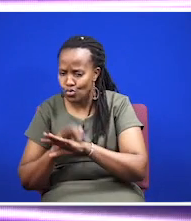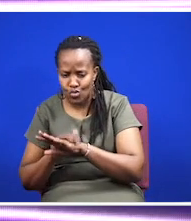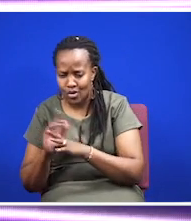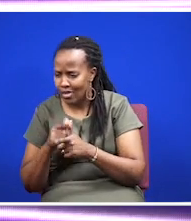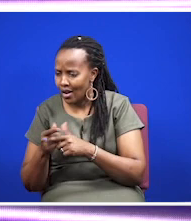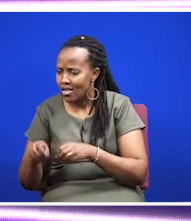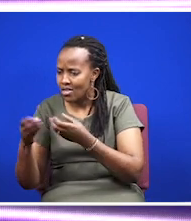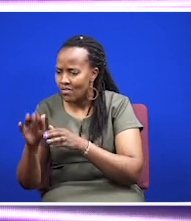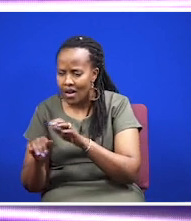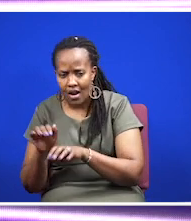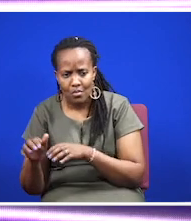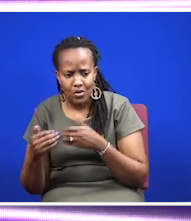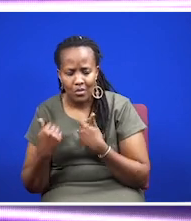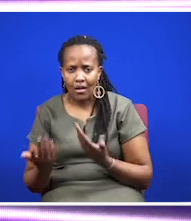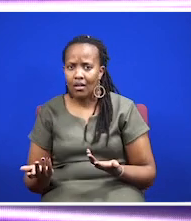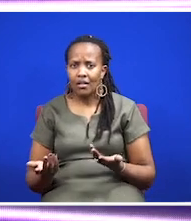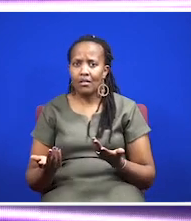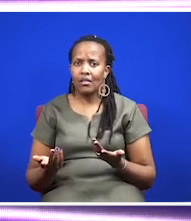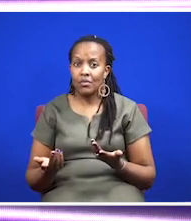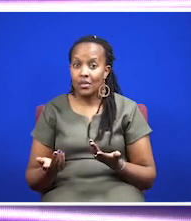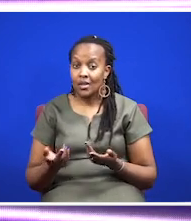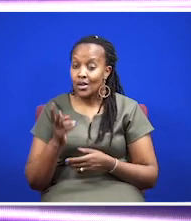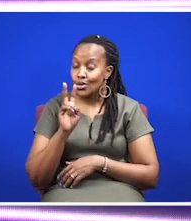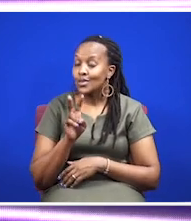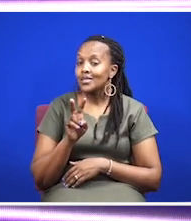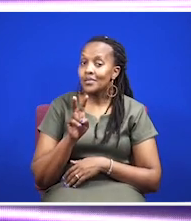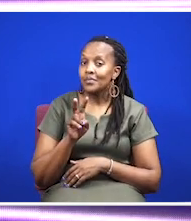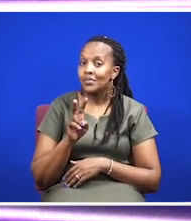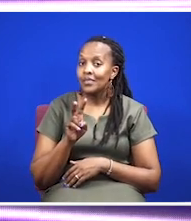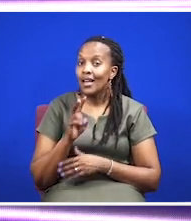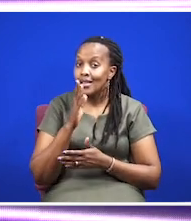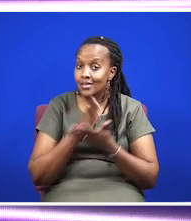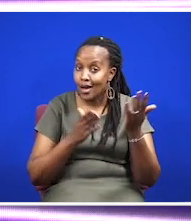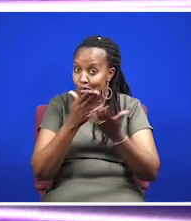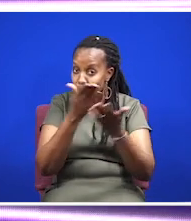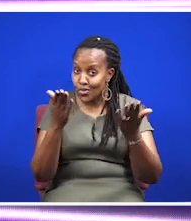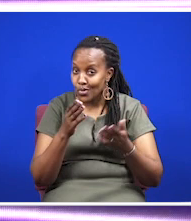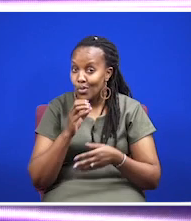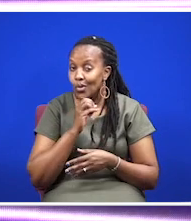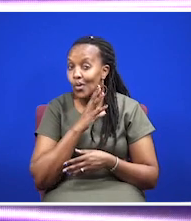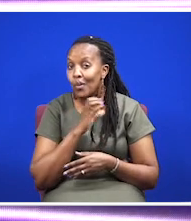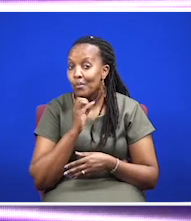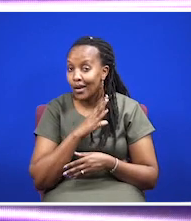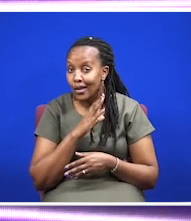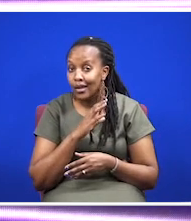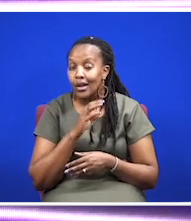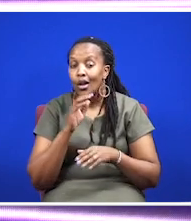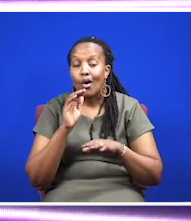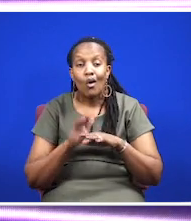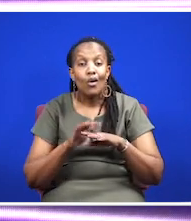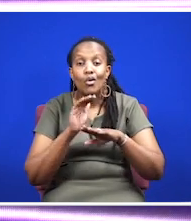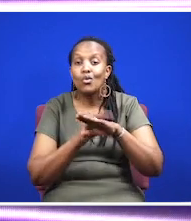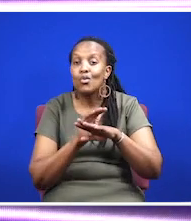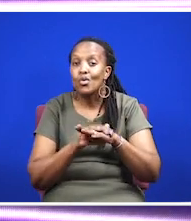was complaining about that. You see, brothers and sisters, some of us complain about the good things that